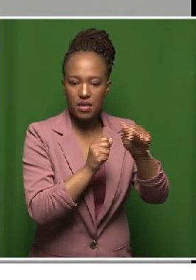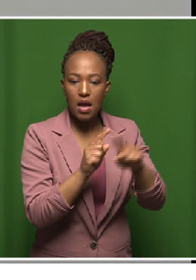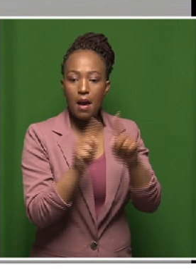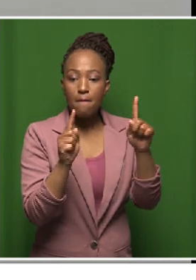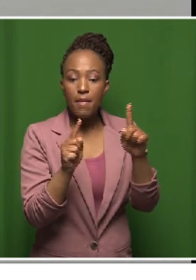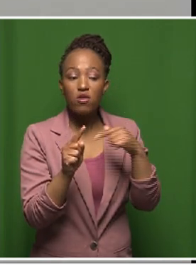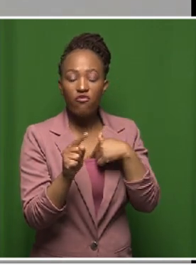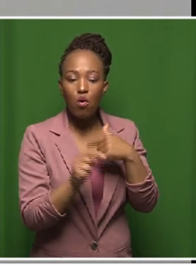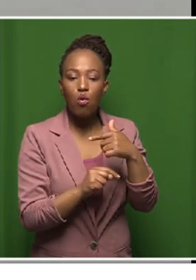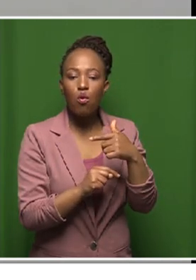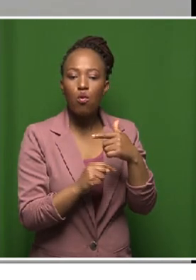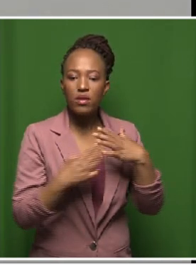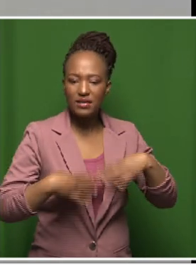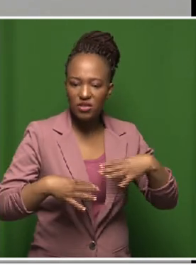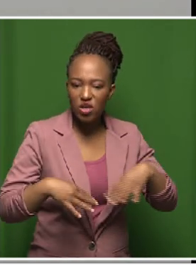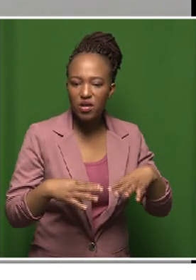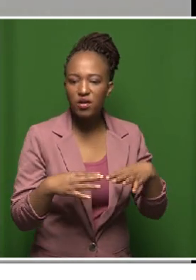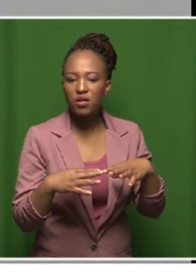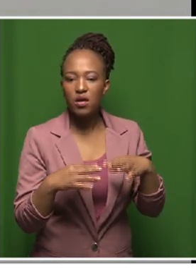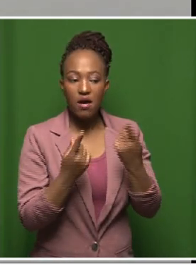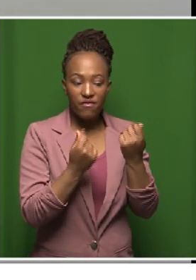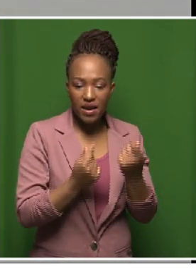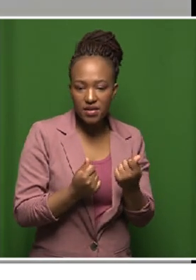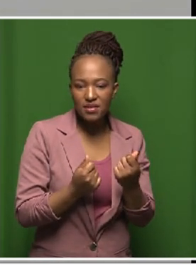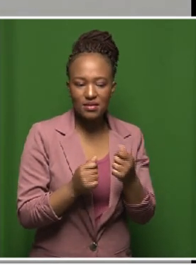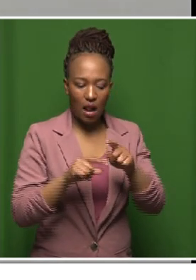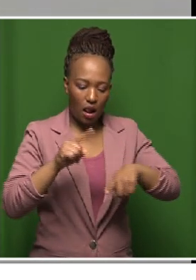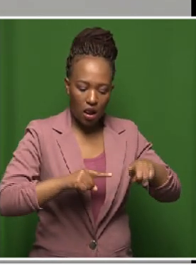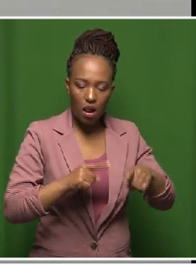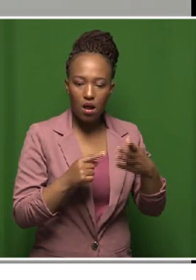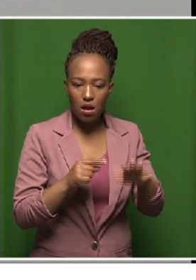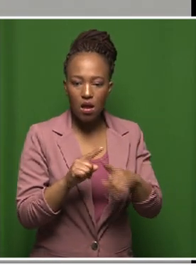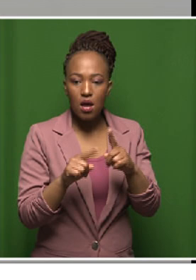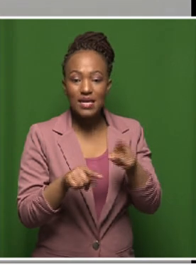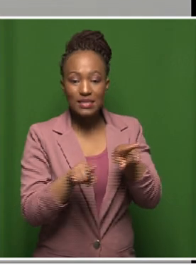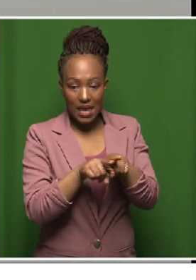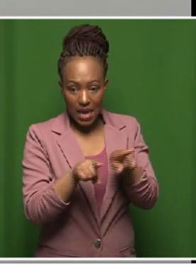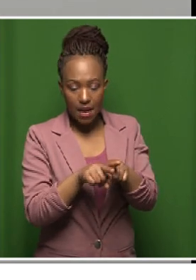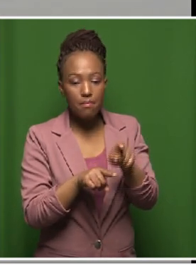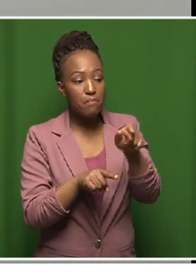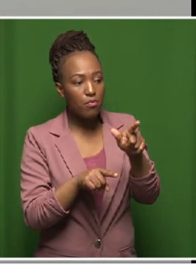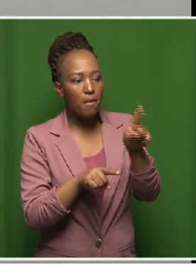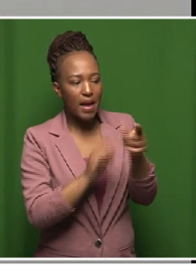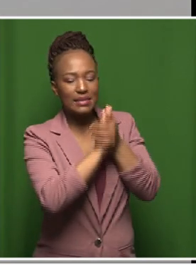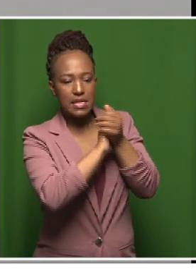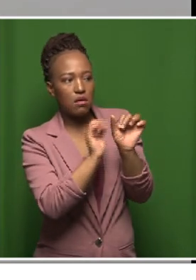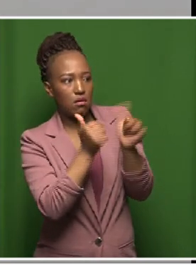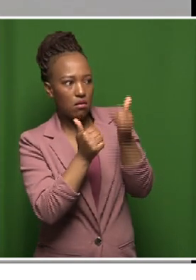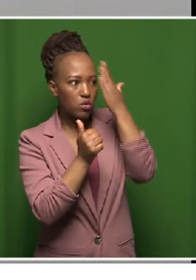tertiary industries, like for example, finance and the like. But there you need even better skilled people in the country.